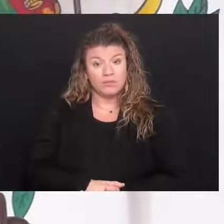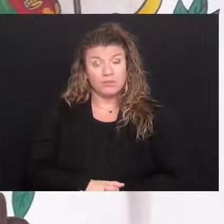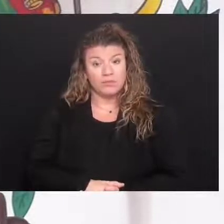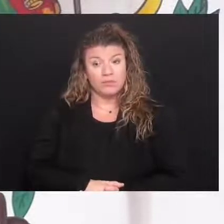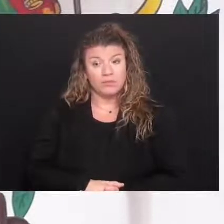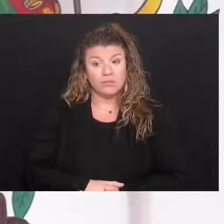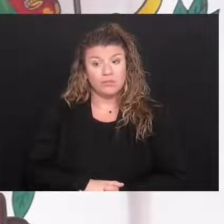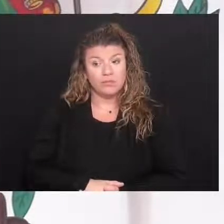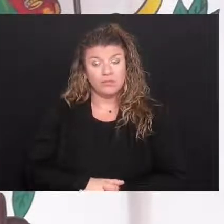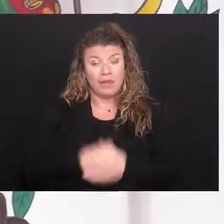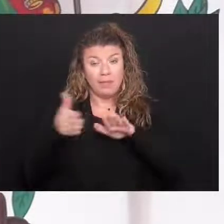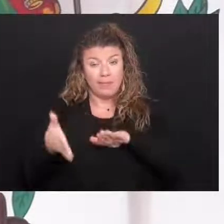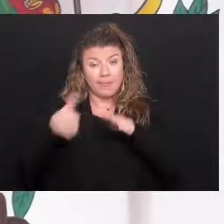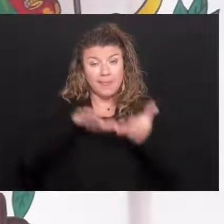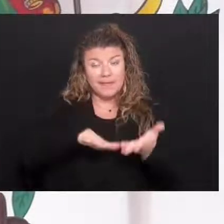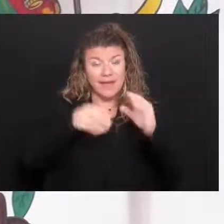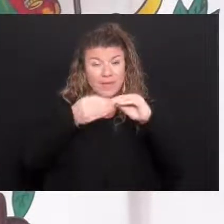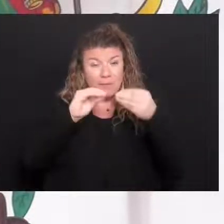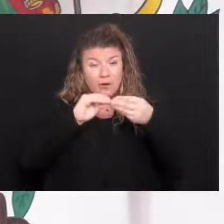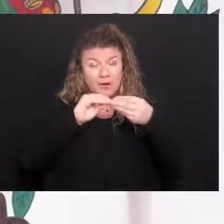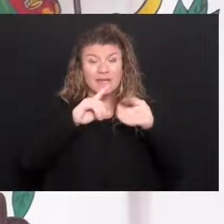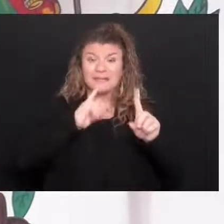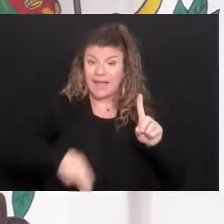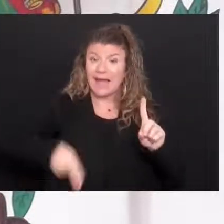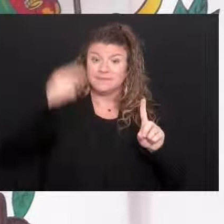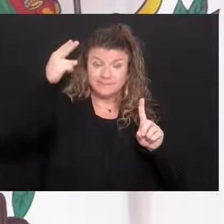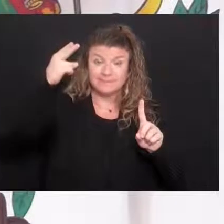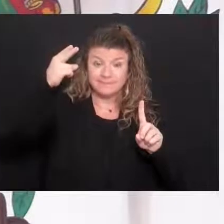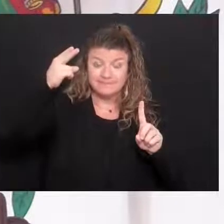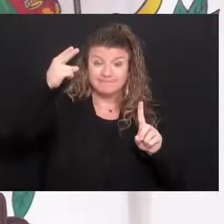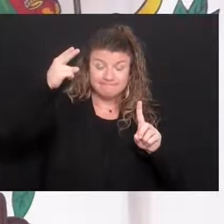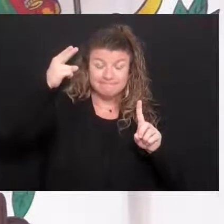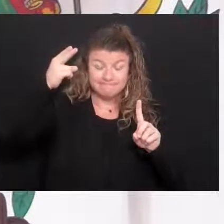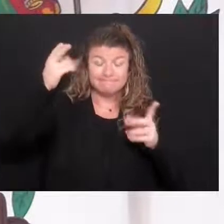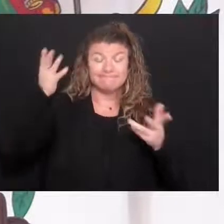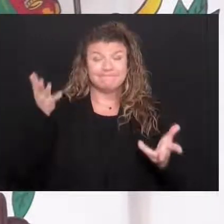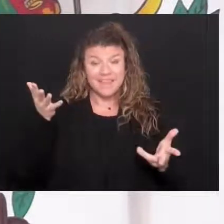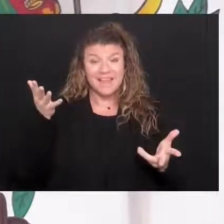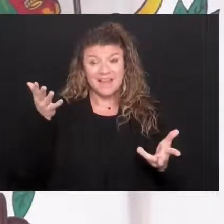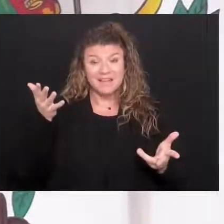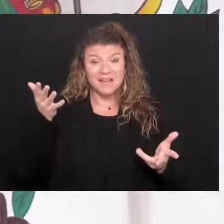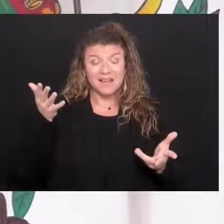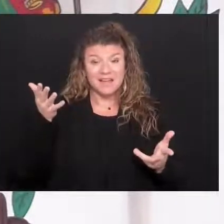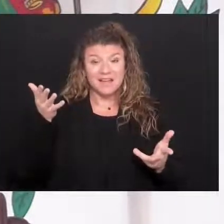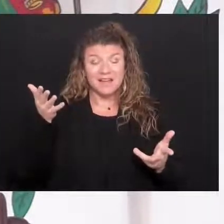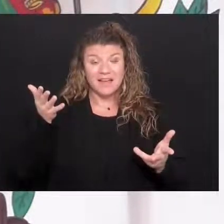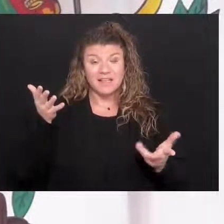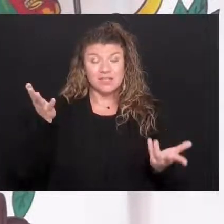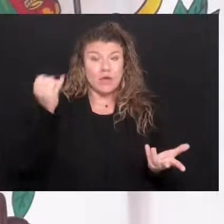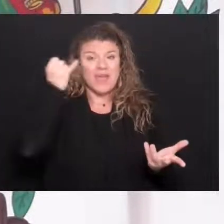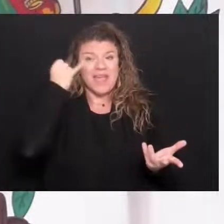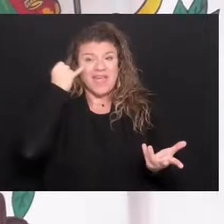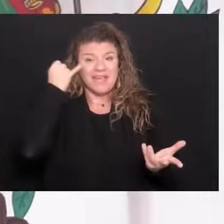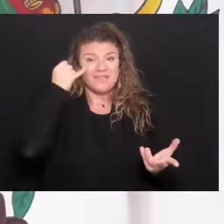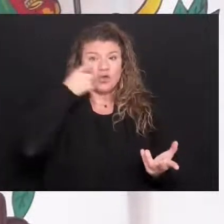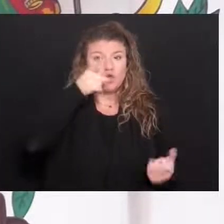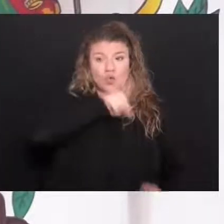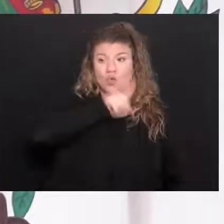the death rate is really high. And so from the standpoint of you being